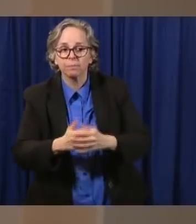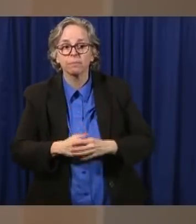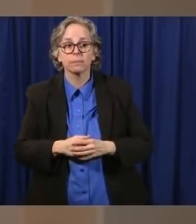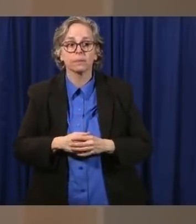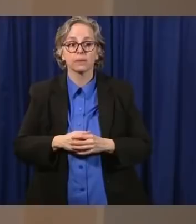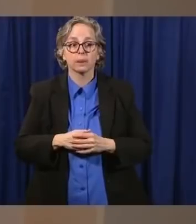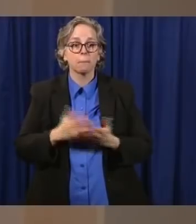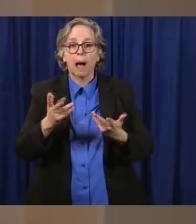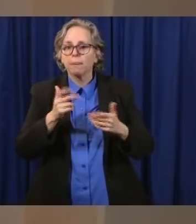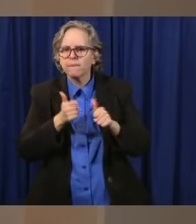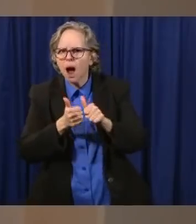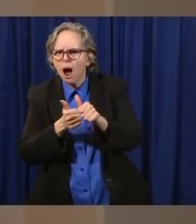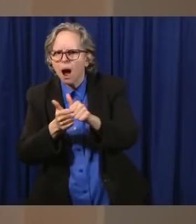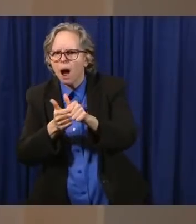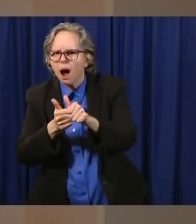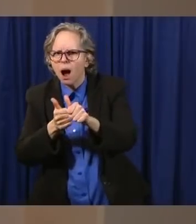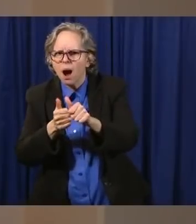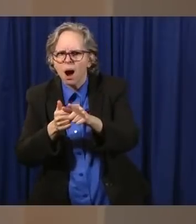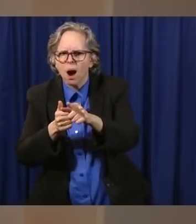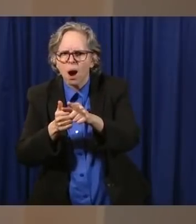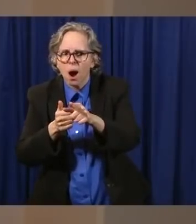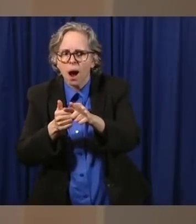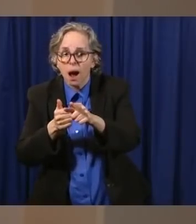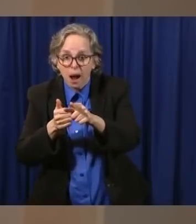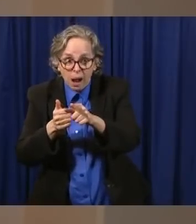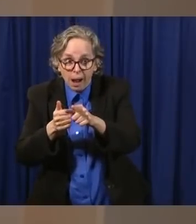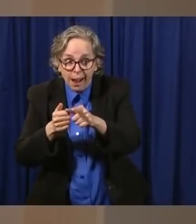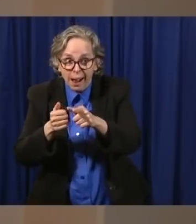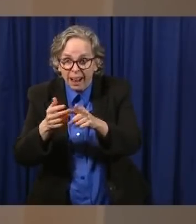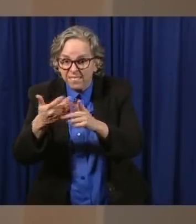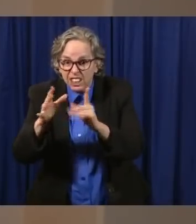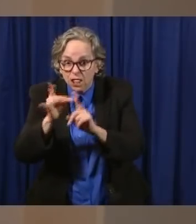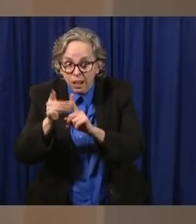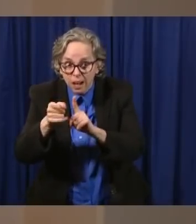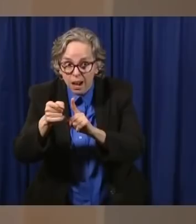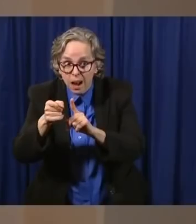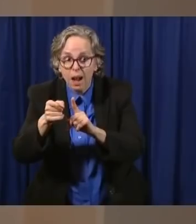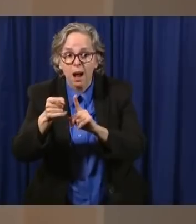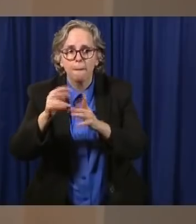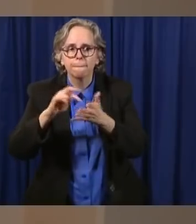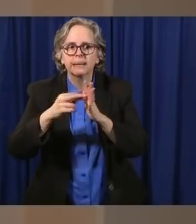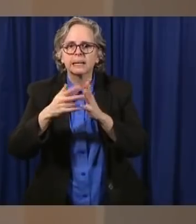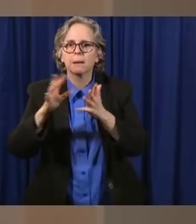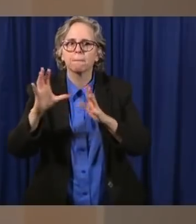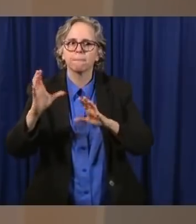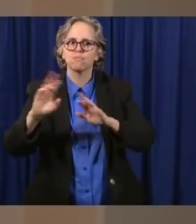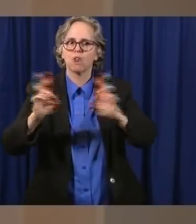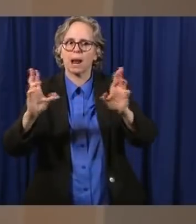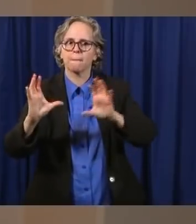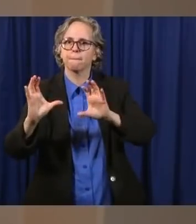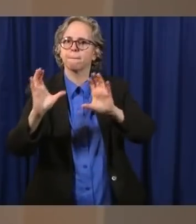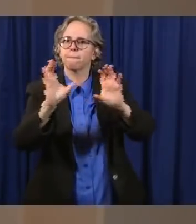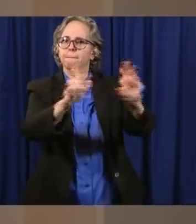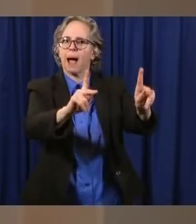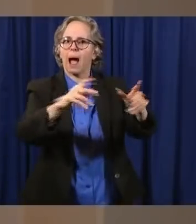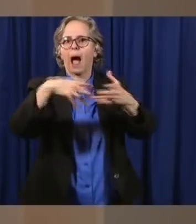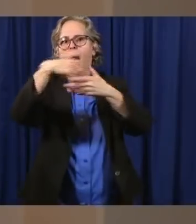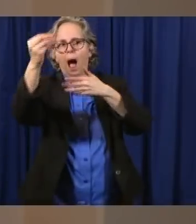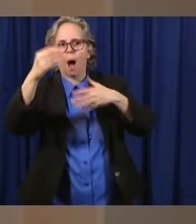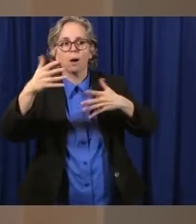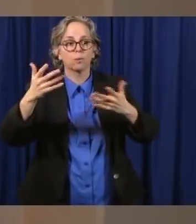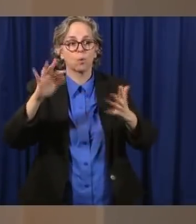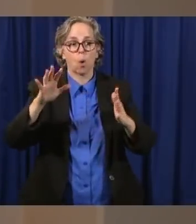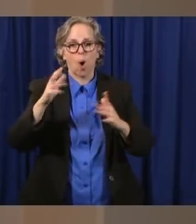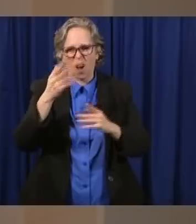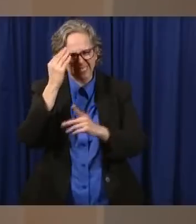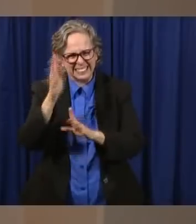back out into society if you already have the antibodies built up, or identifying and letting them know that if you don't have it, at the point a vaccine